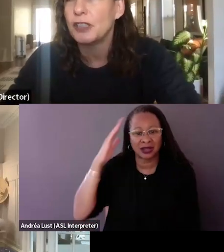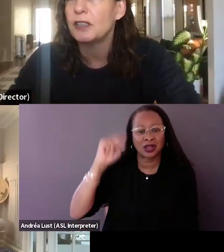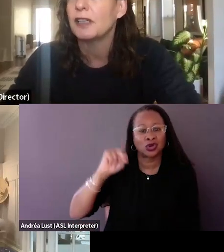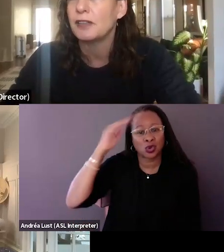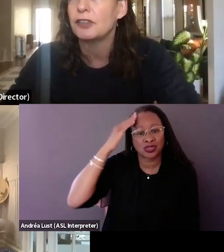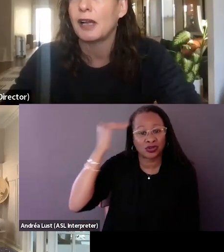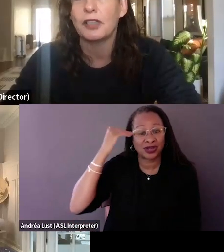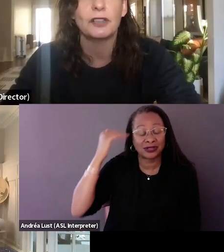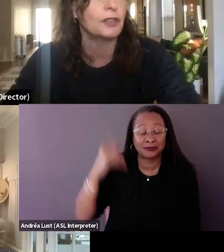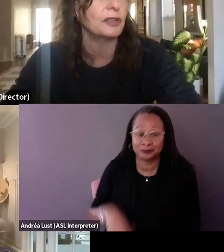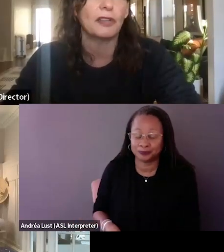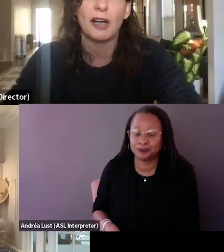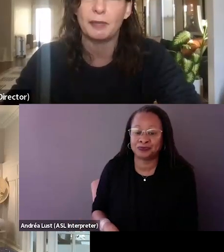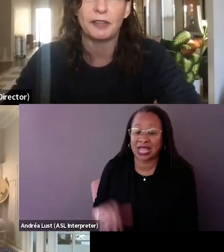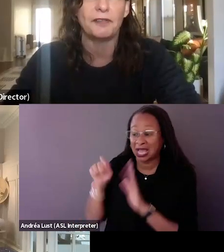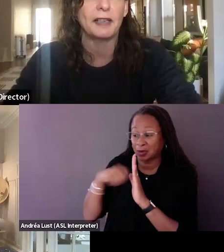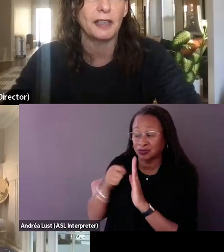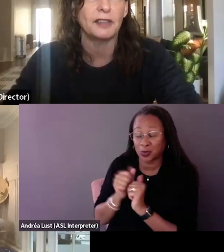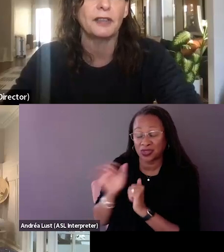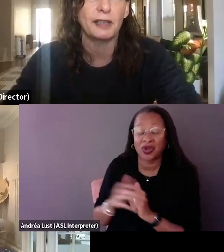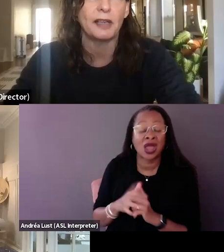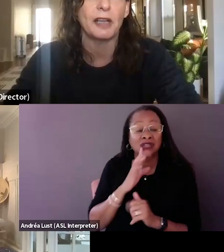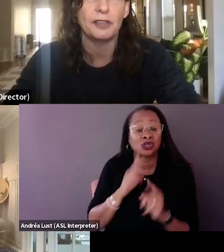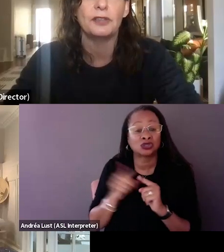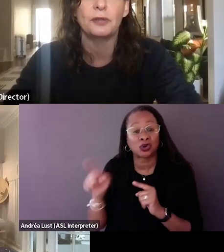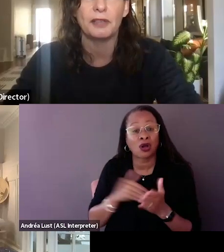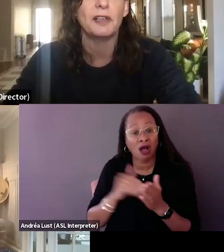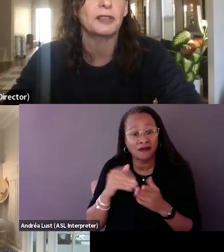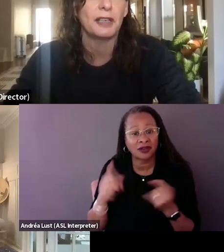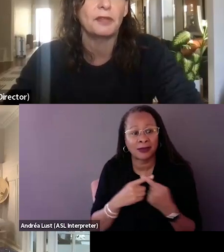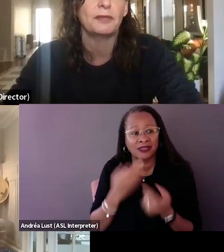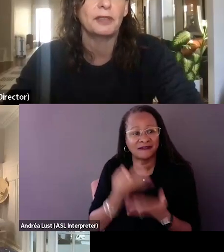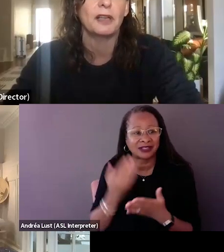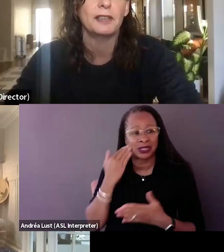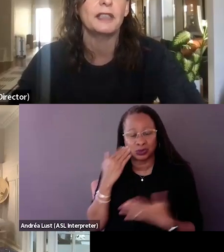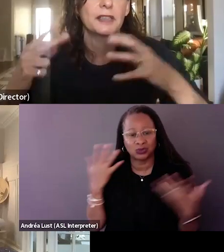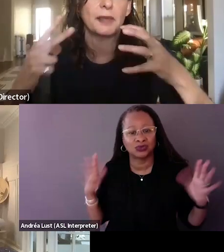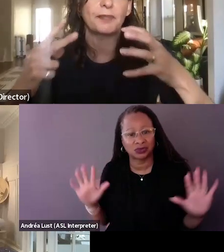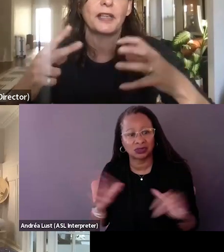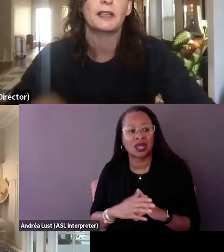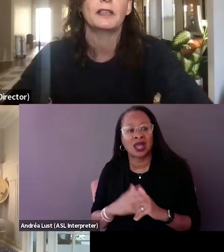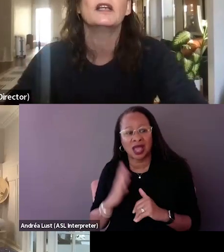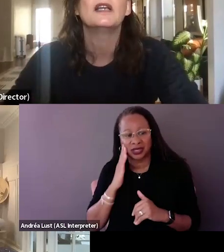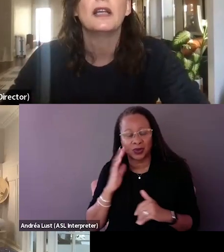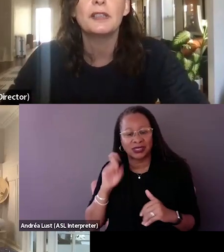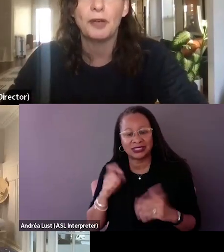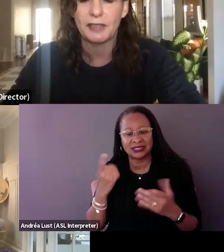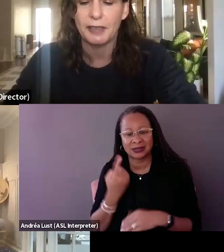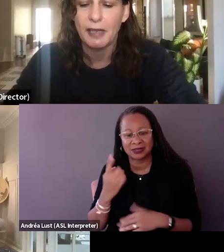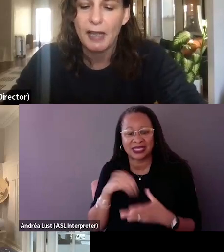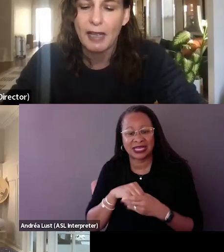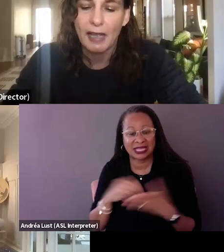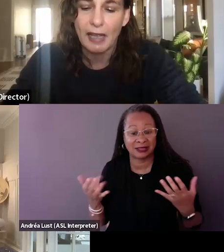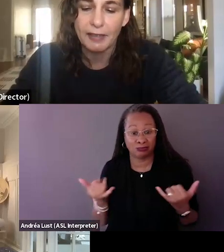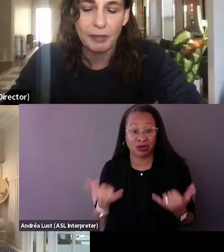Hyunseo, and I talked to her a lot about the fact that, I knew, I felt I needed something in the